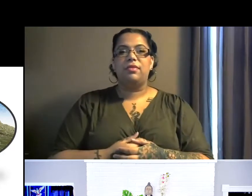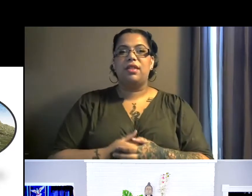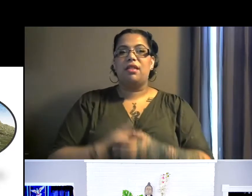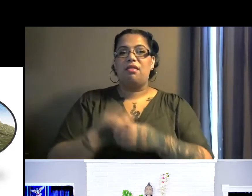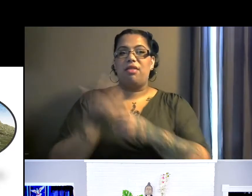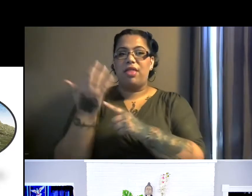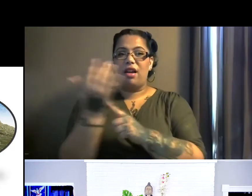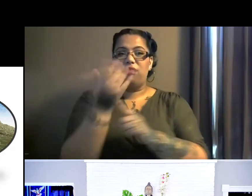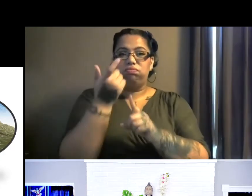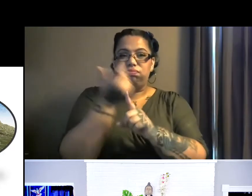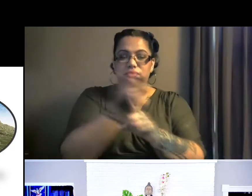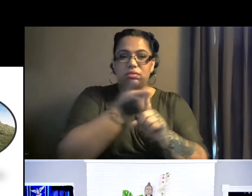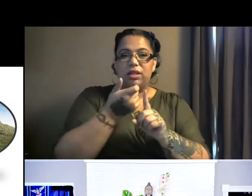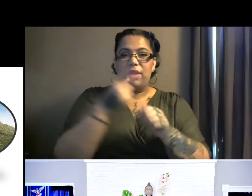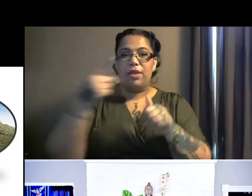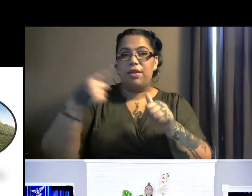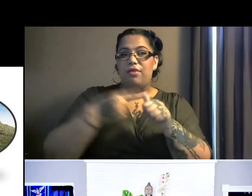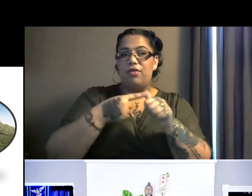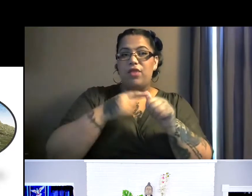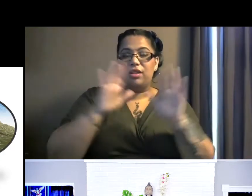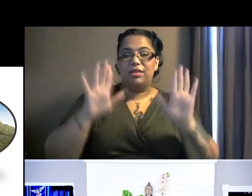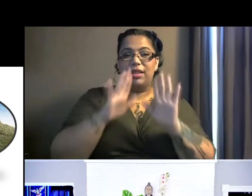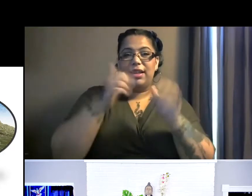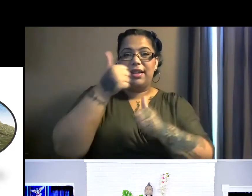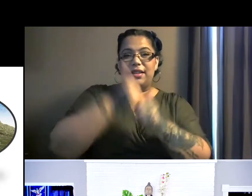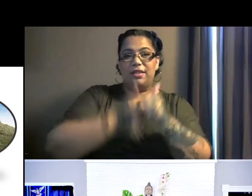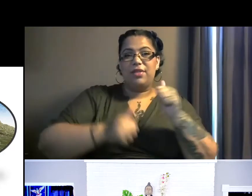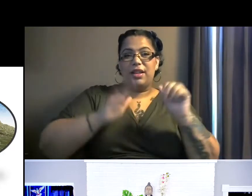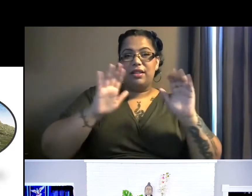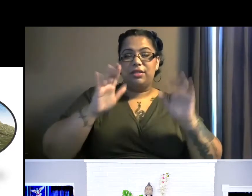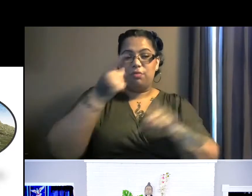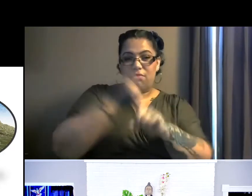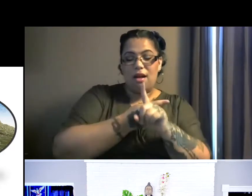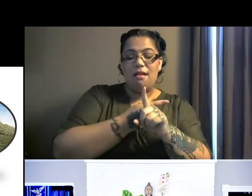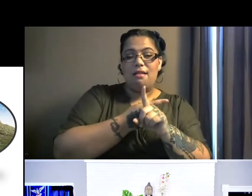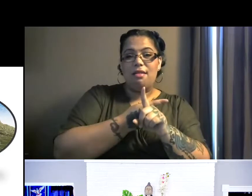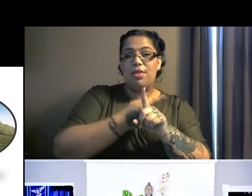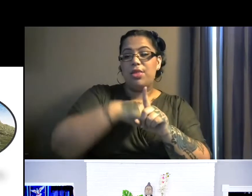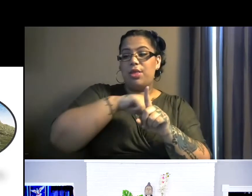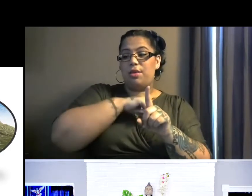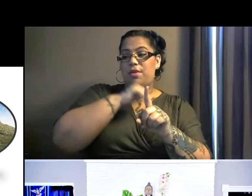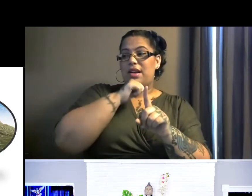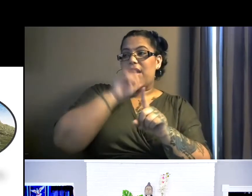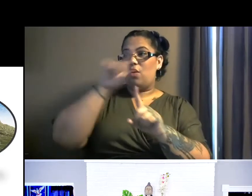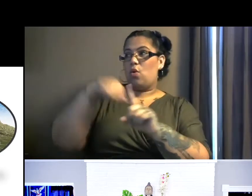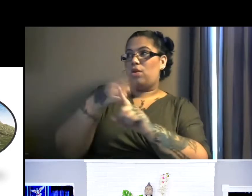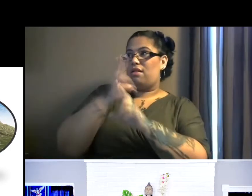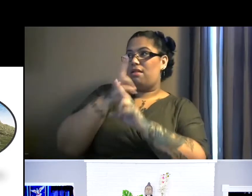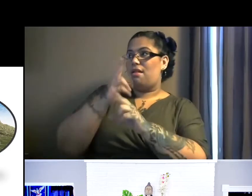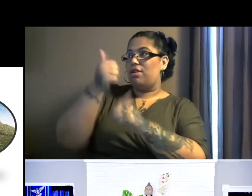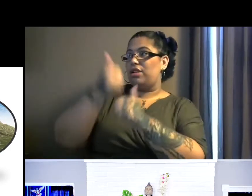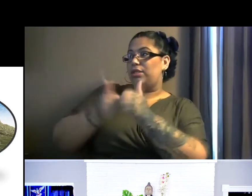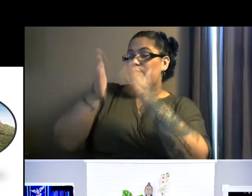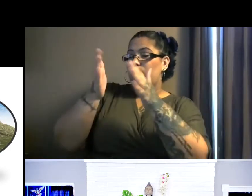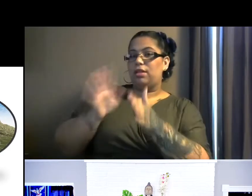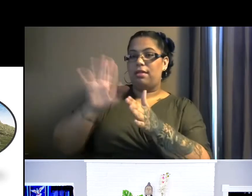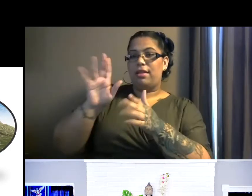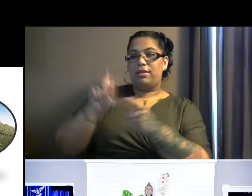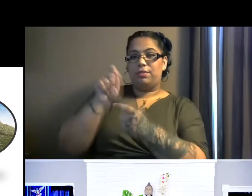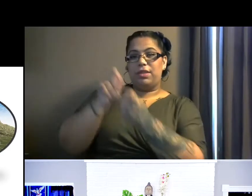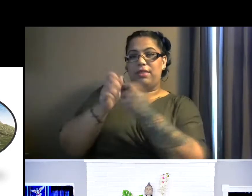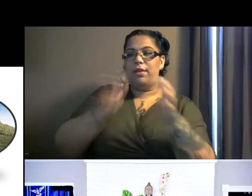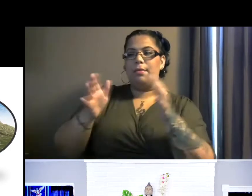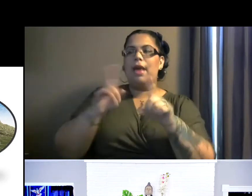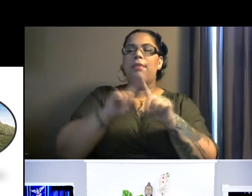on the first Sunday of each month, we not only honor each person on their select path, but